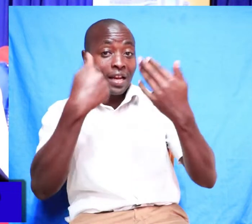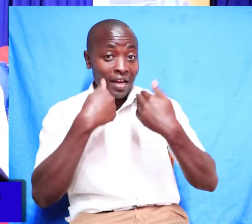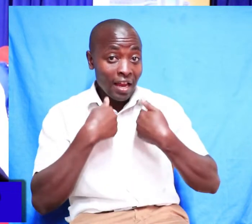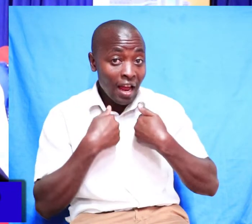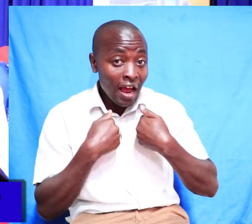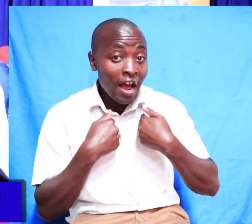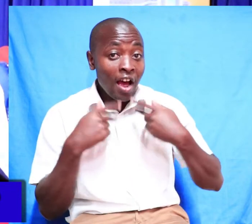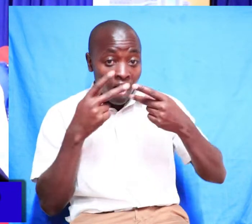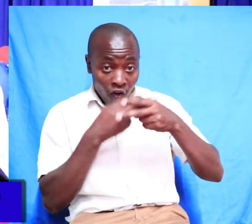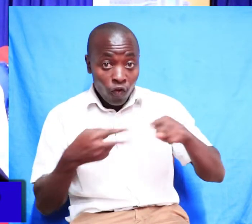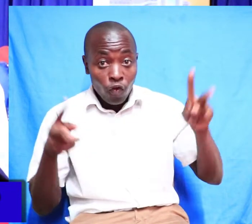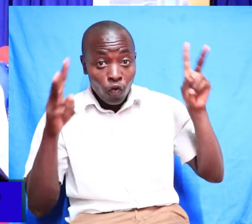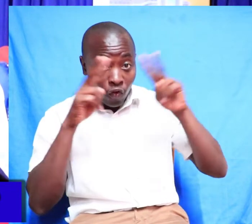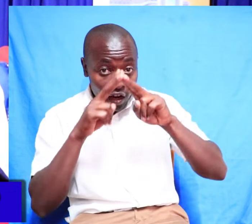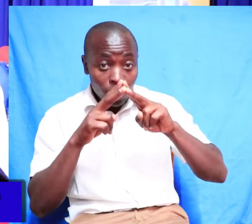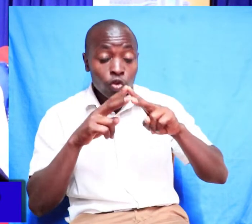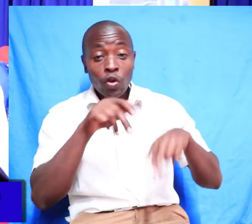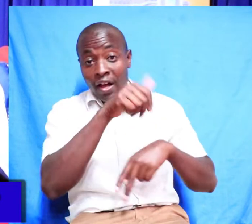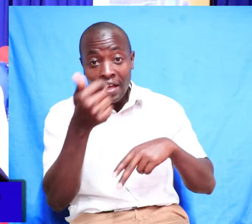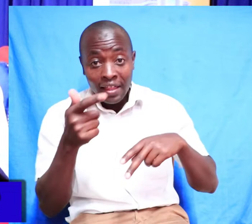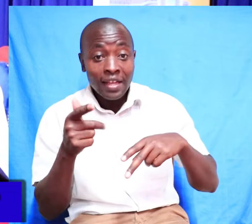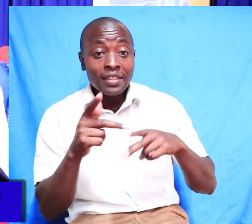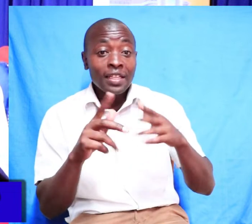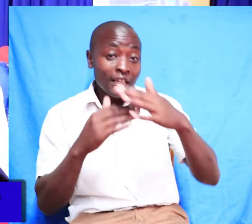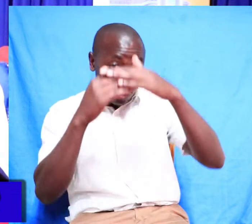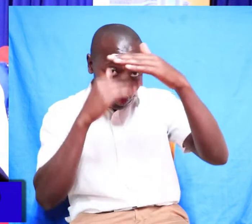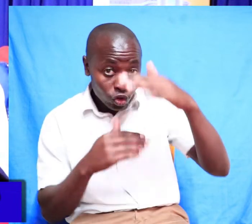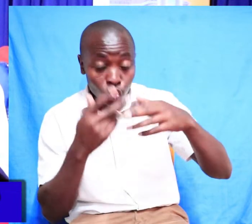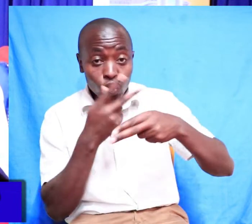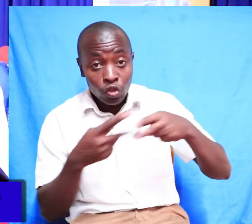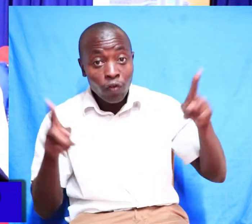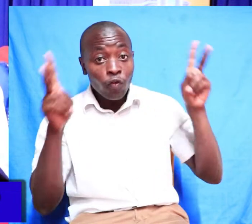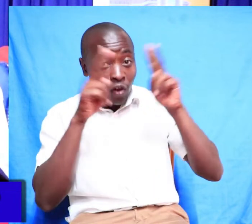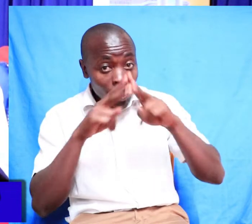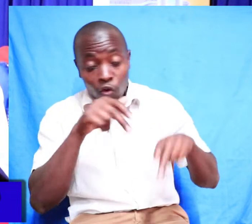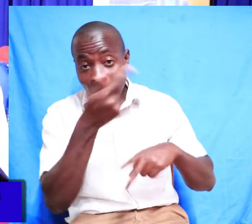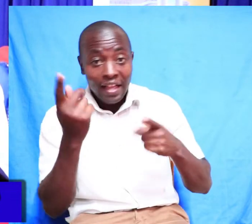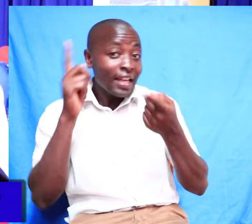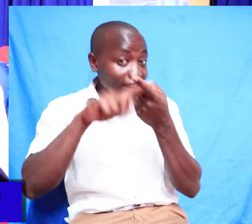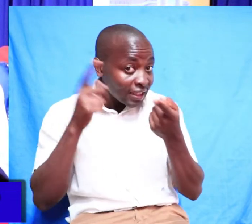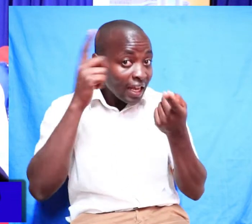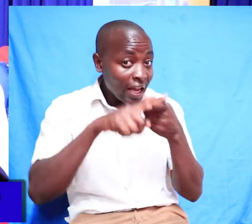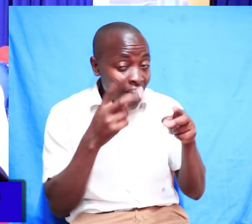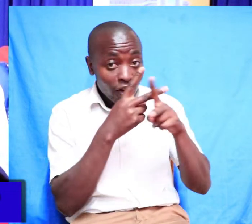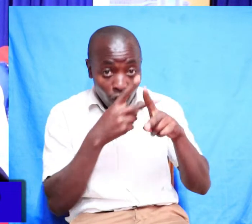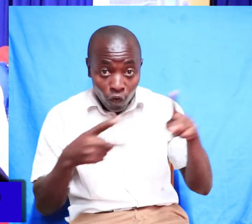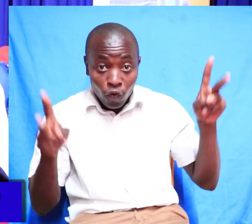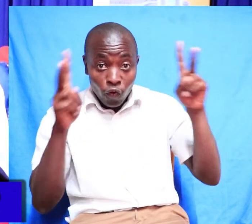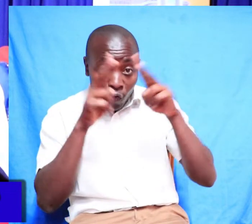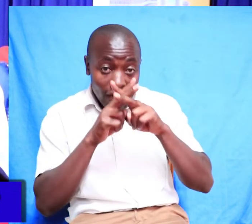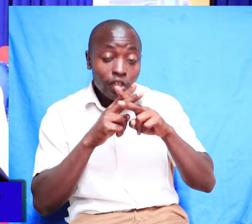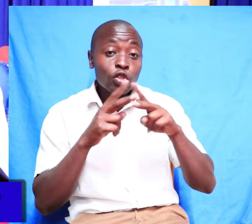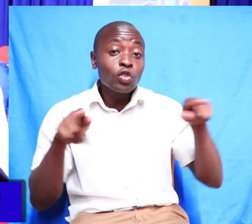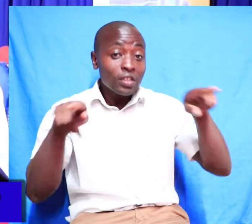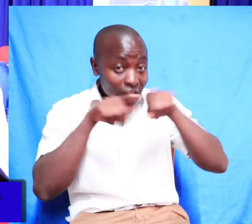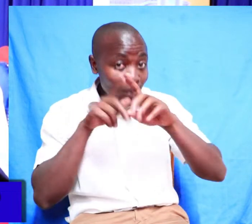value, there are those that reduce value, and then there are those who add value. And they do not only add value